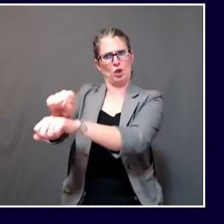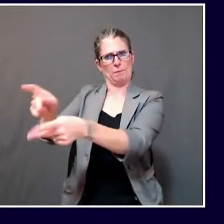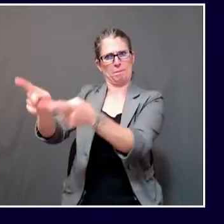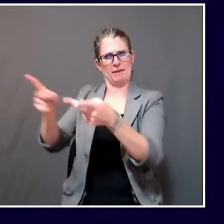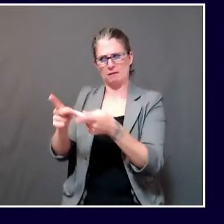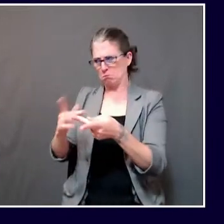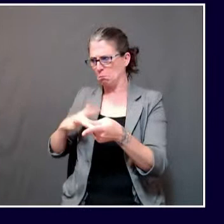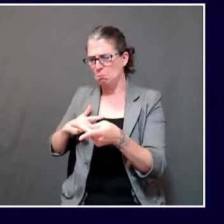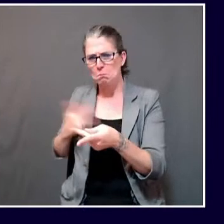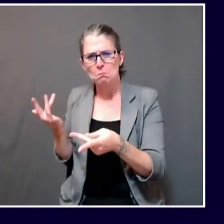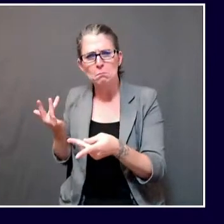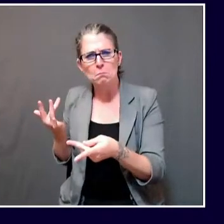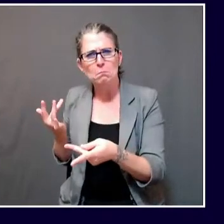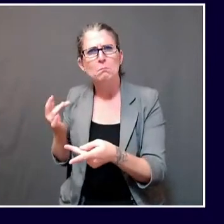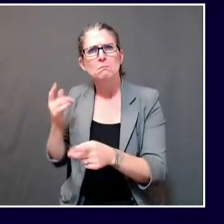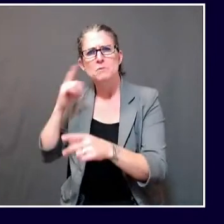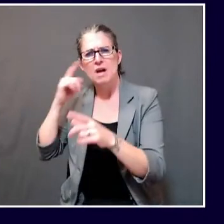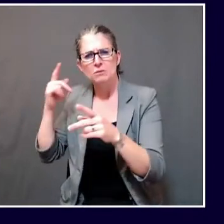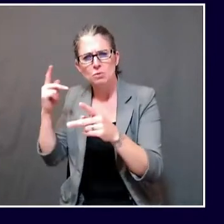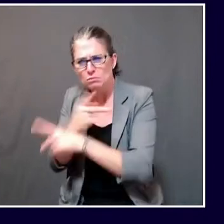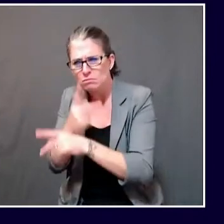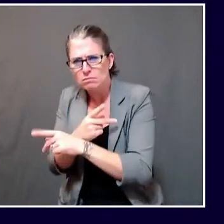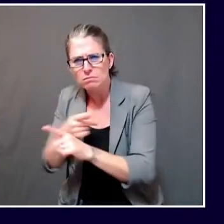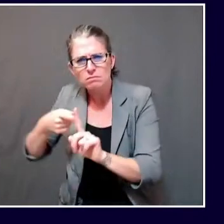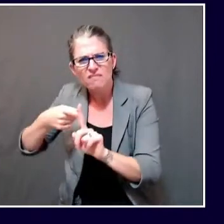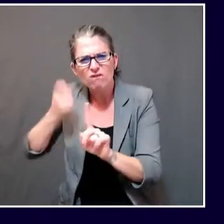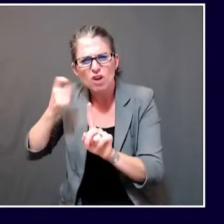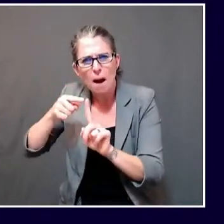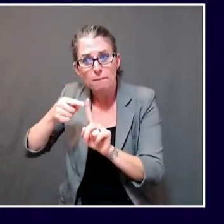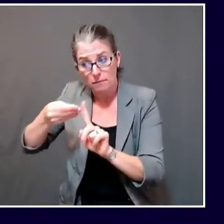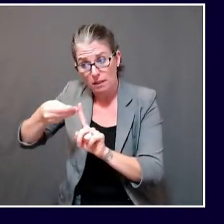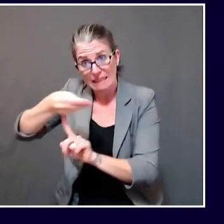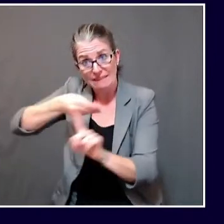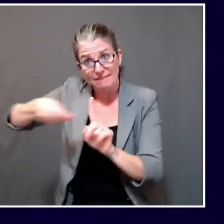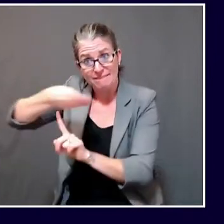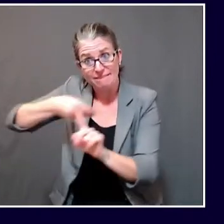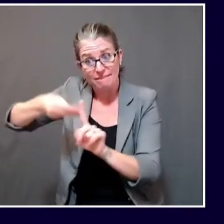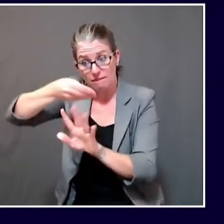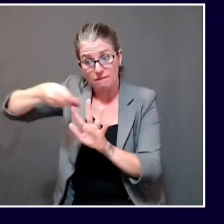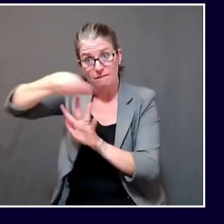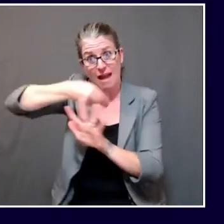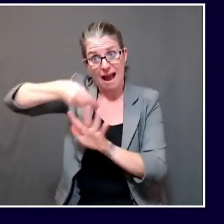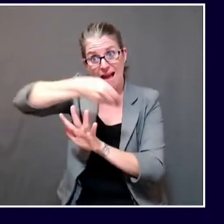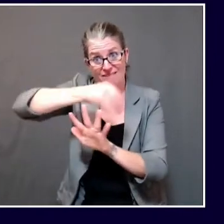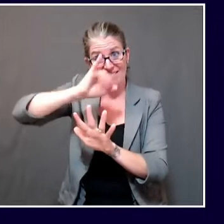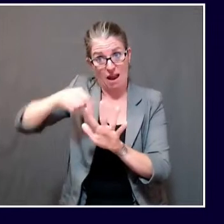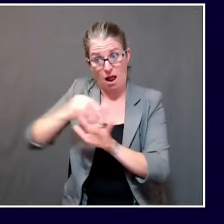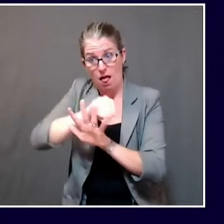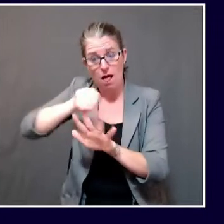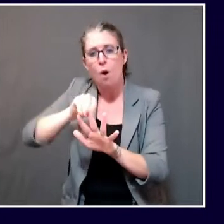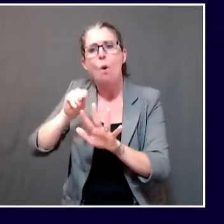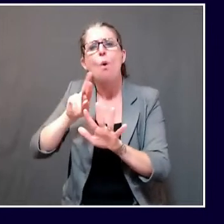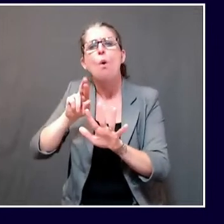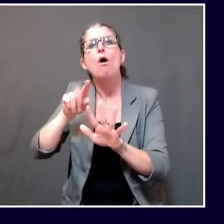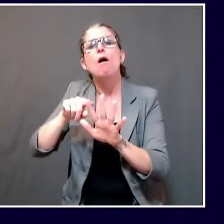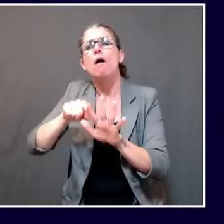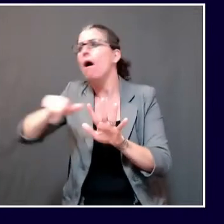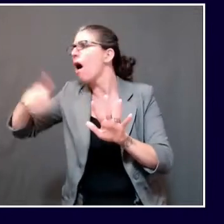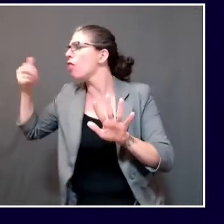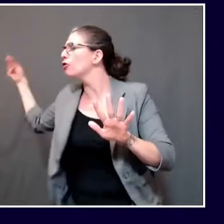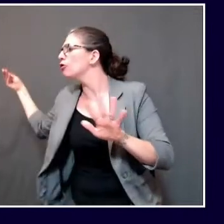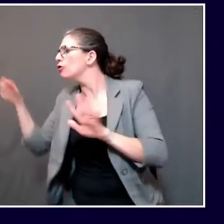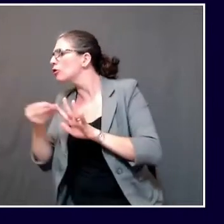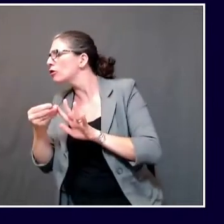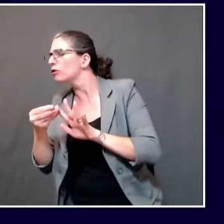the COVID-19 transmission that we have detected occurred at the workplace, or rather,